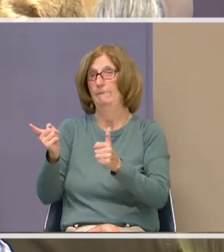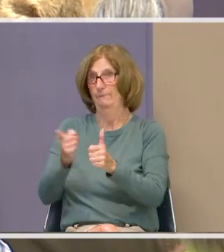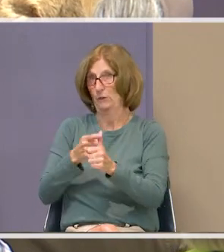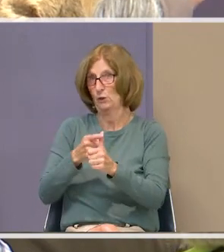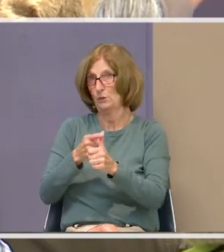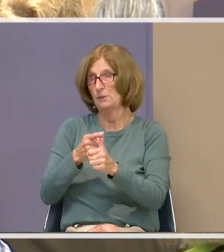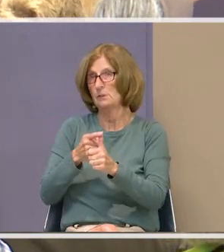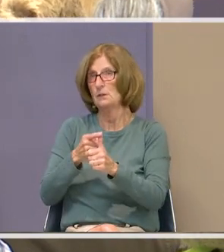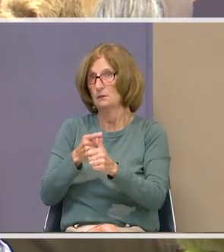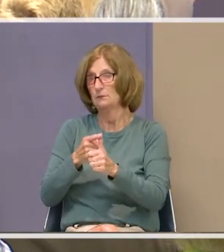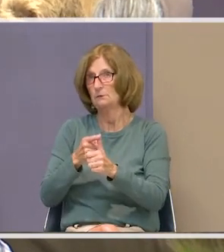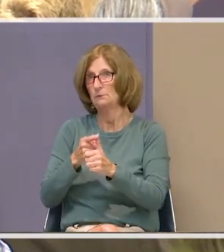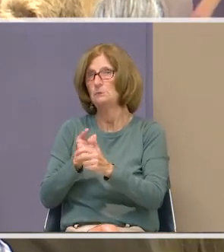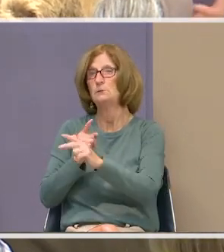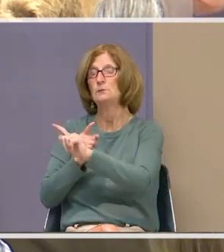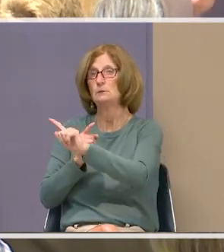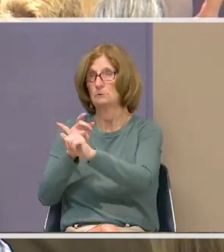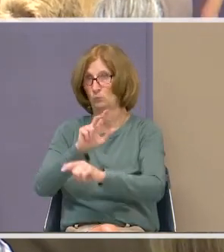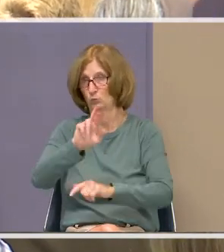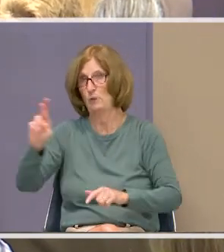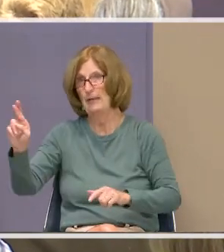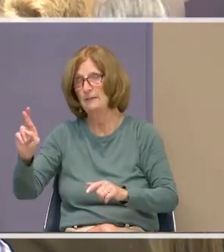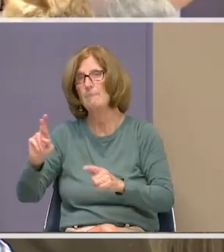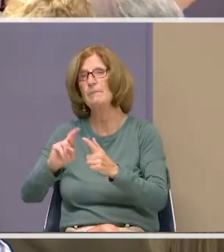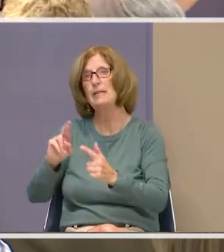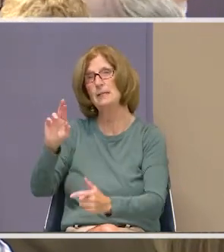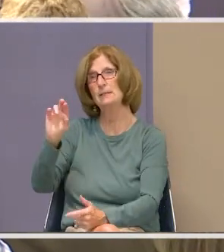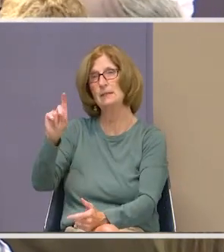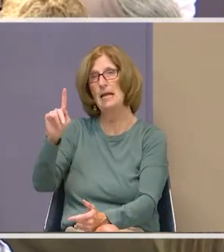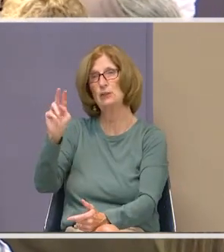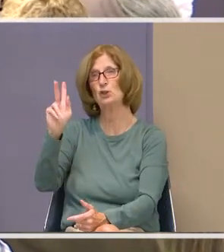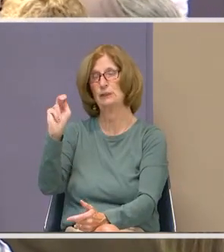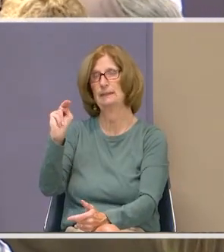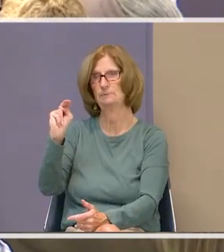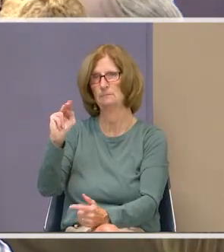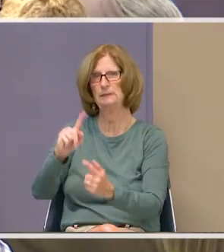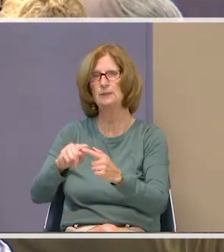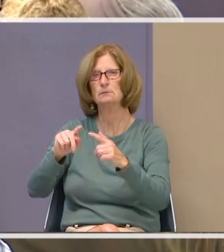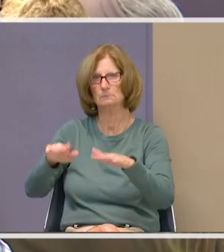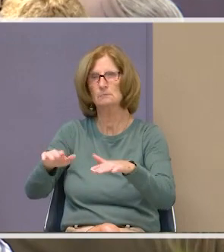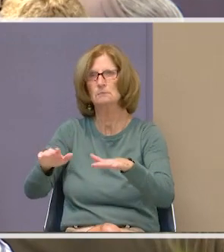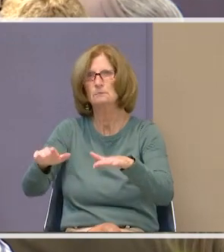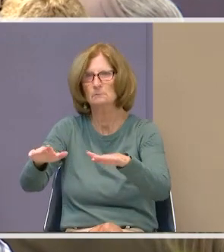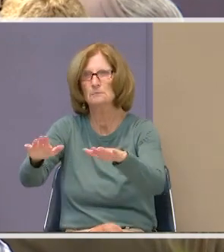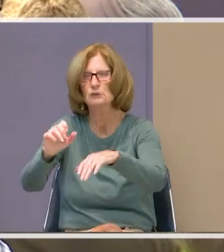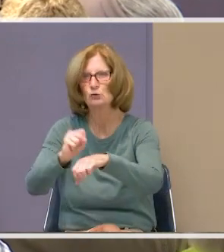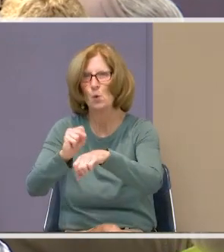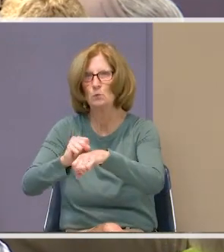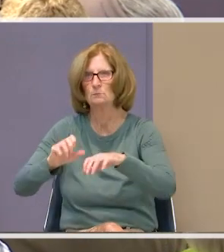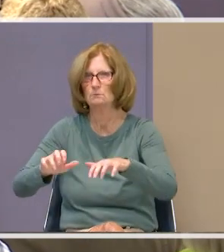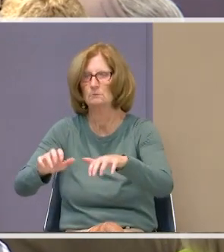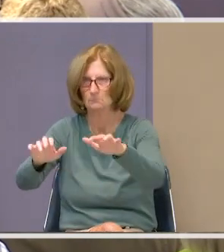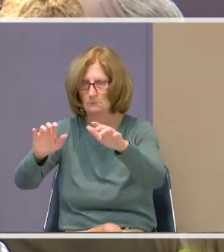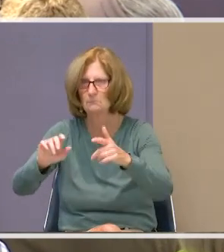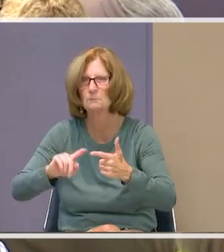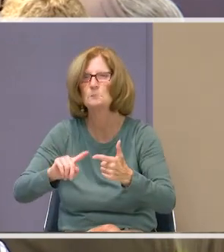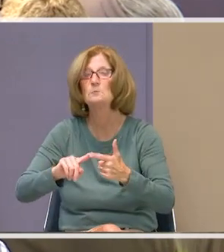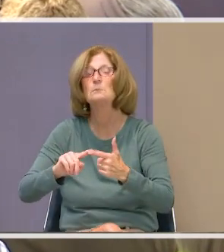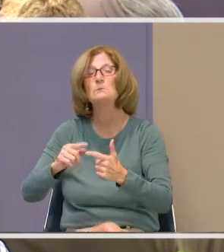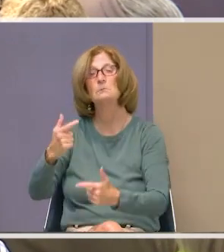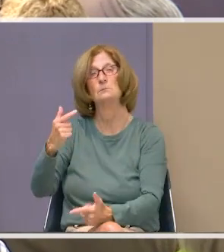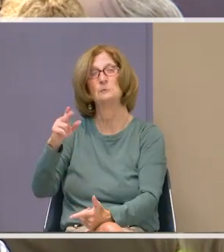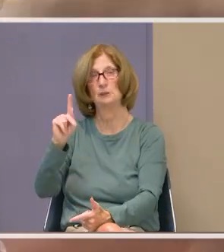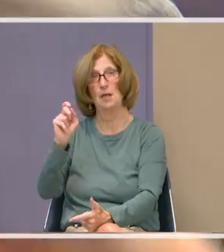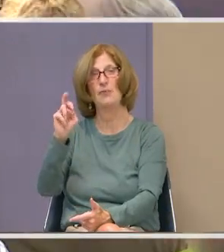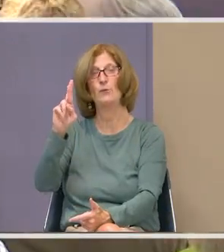is a steep cobblestone hill that nobody wants to drive down. My next possible left is Guthrie,